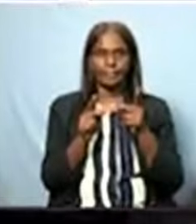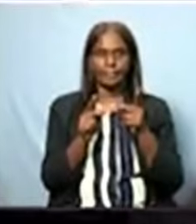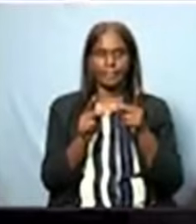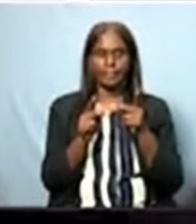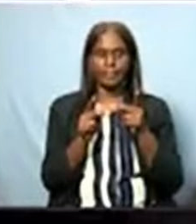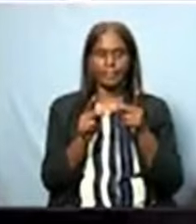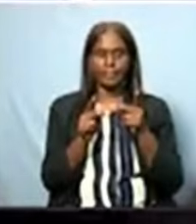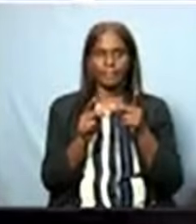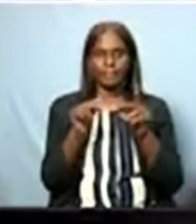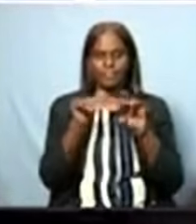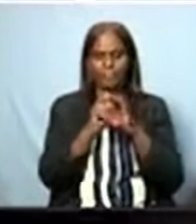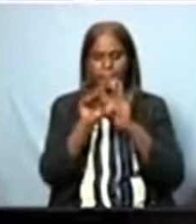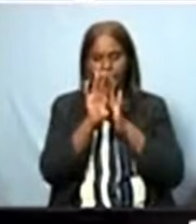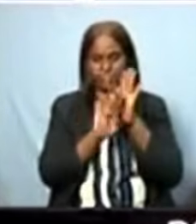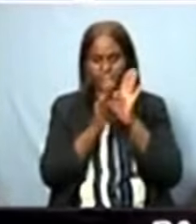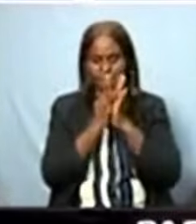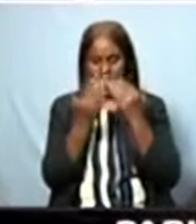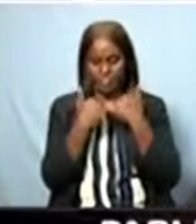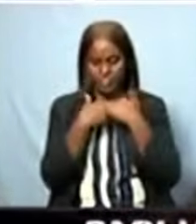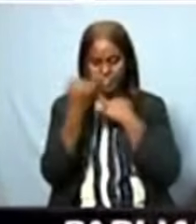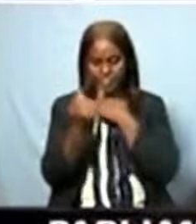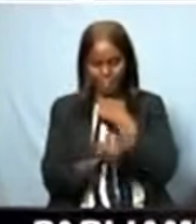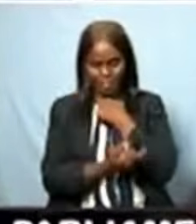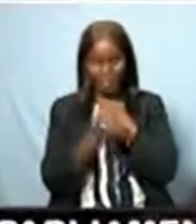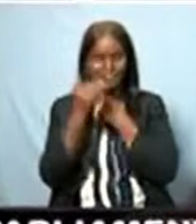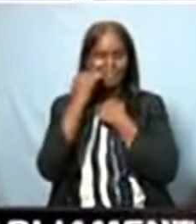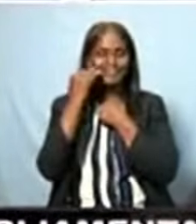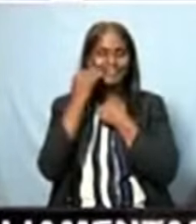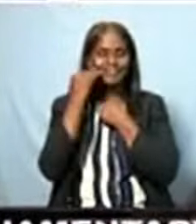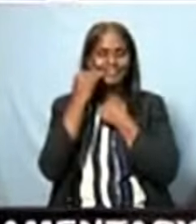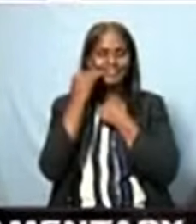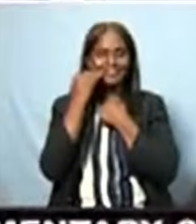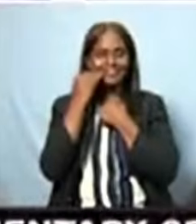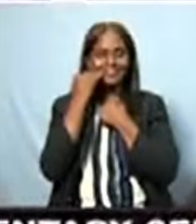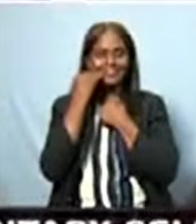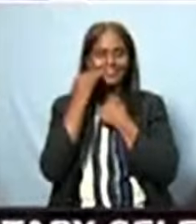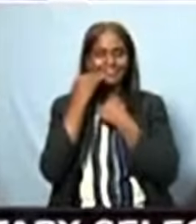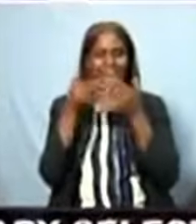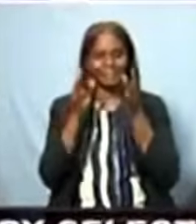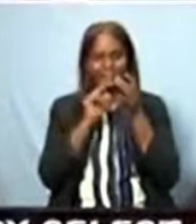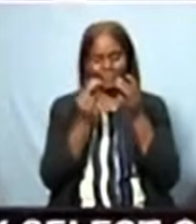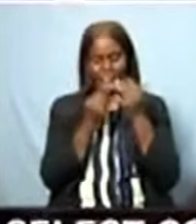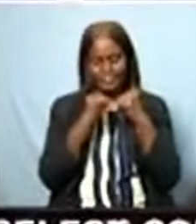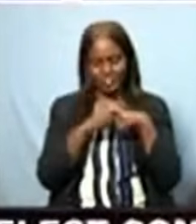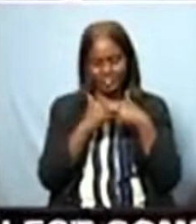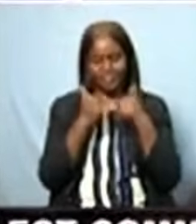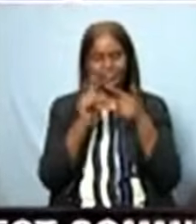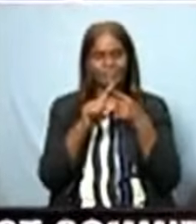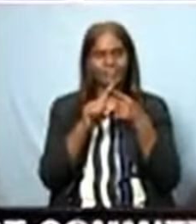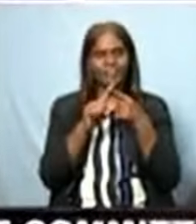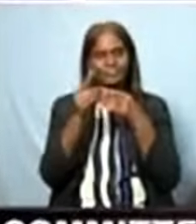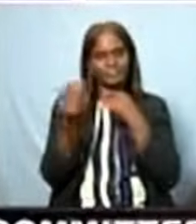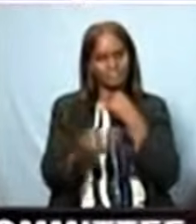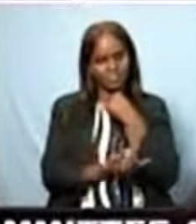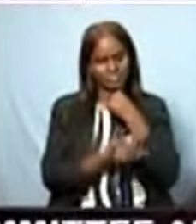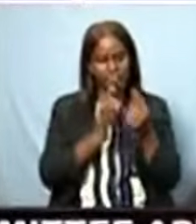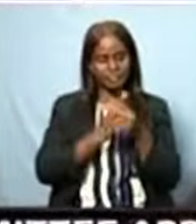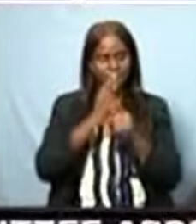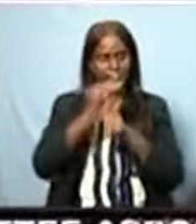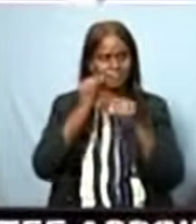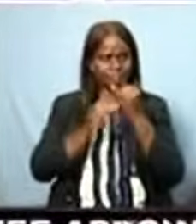Even in the Bible, there is always an introduction. So allow us to give our preamble and then proceed